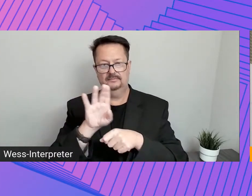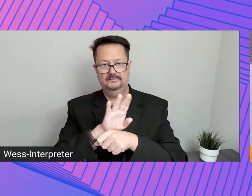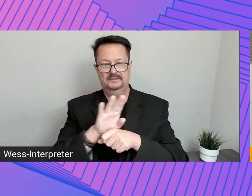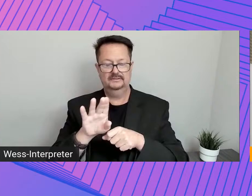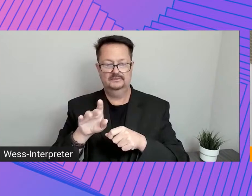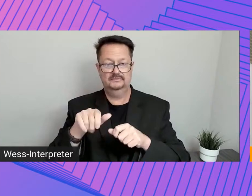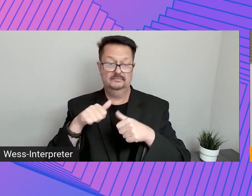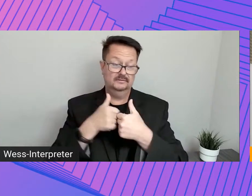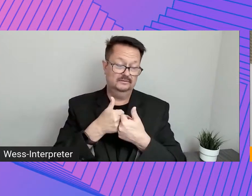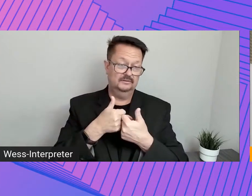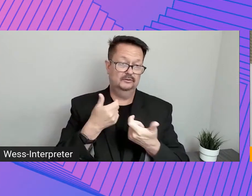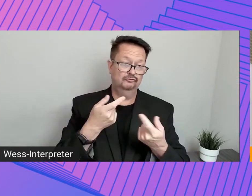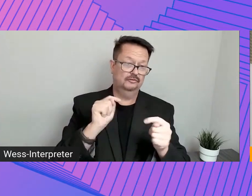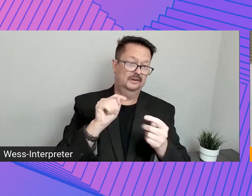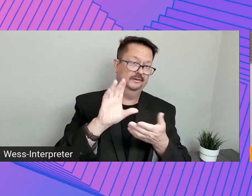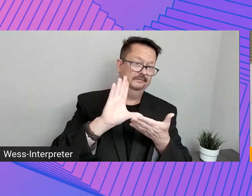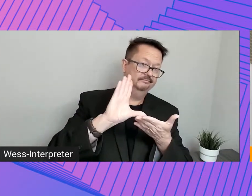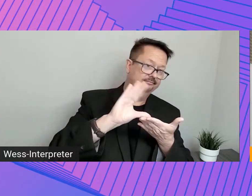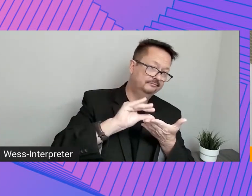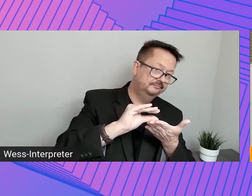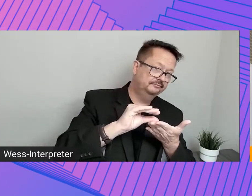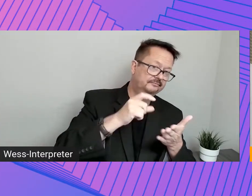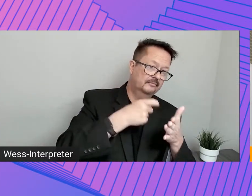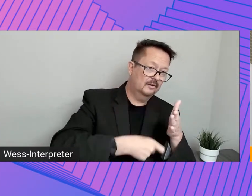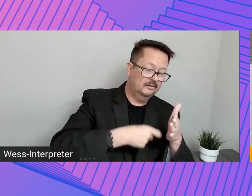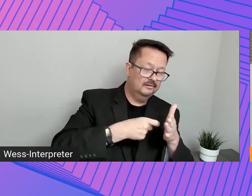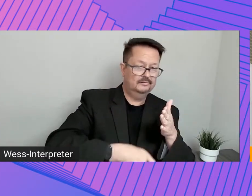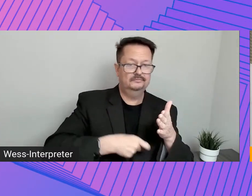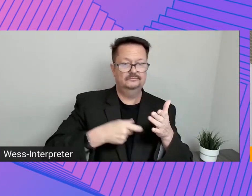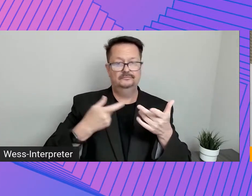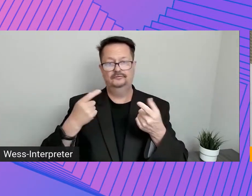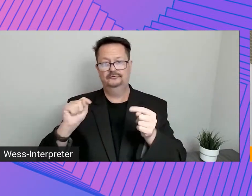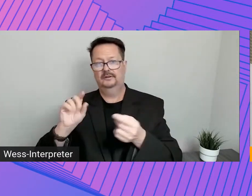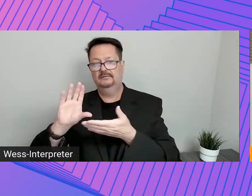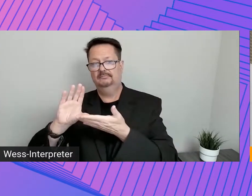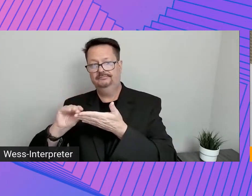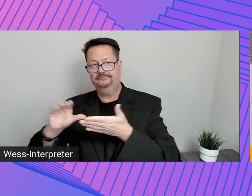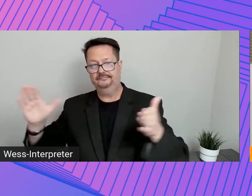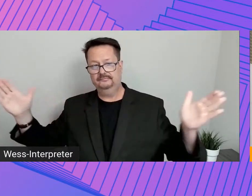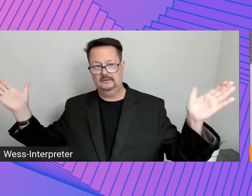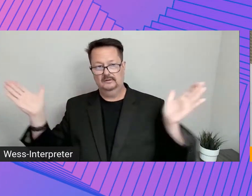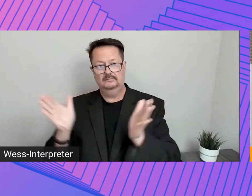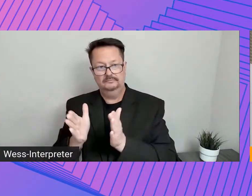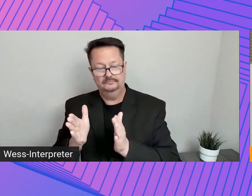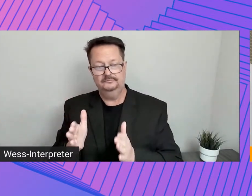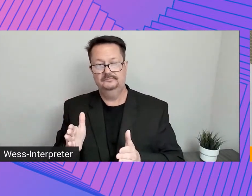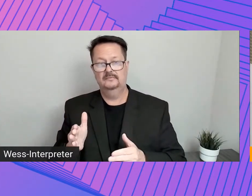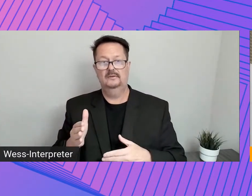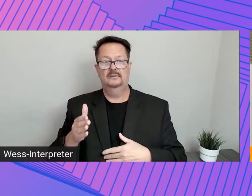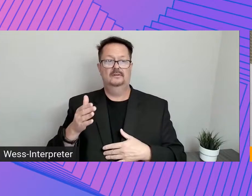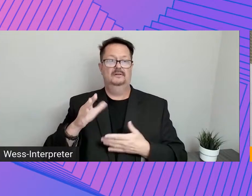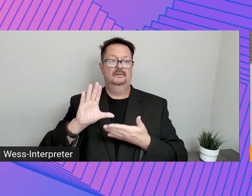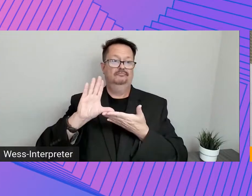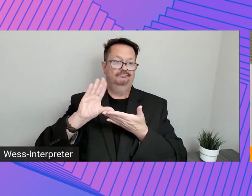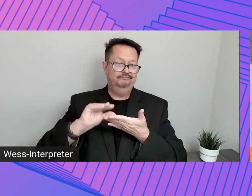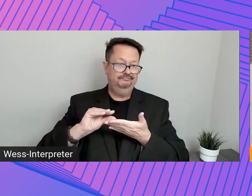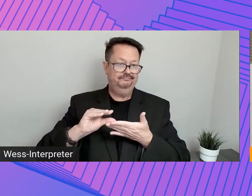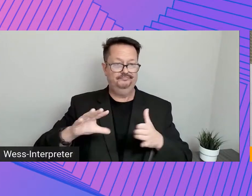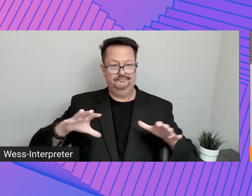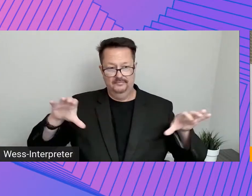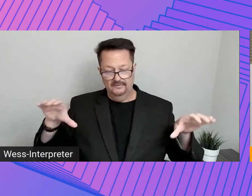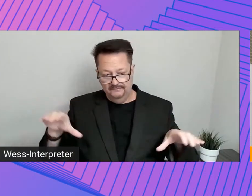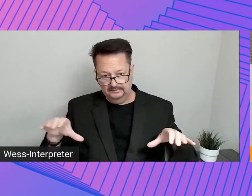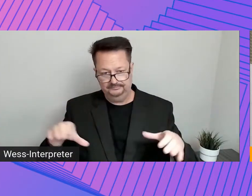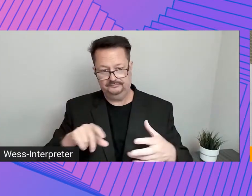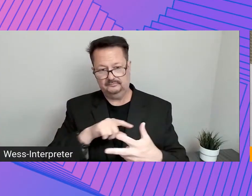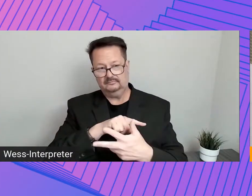for cost? Are you trying to solve for scale? Are you trying to solve for performance? The answer to those